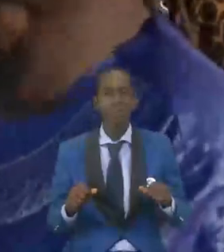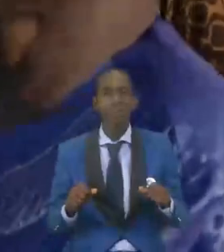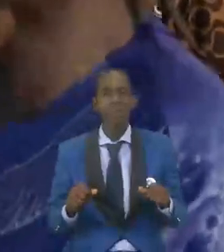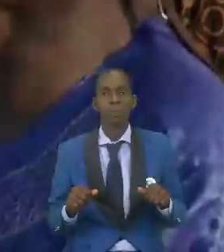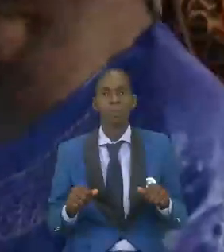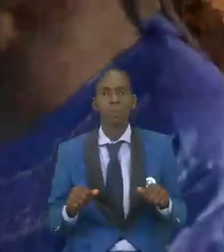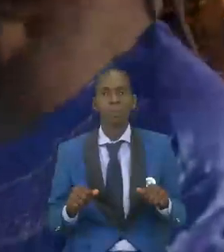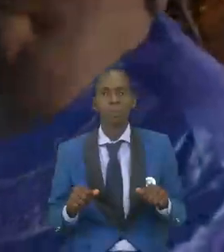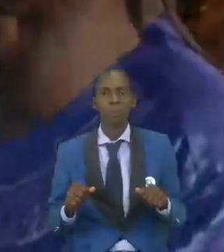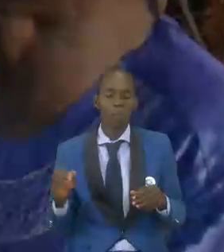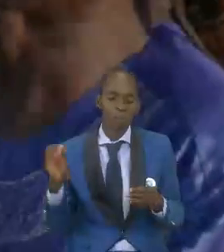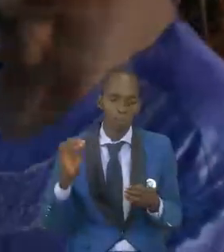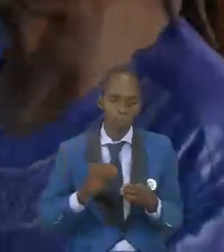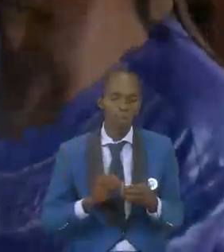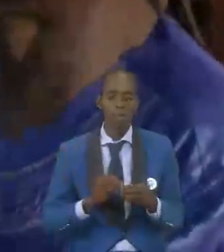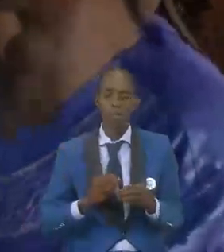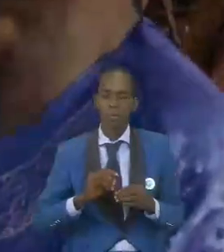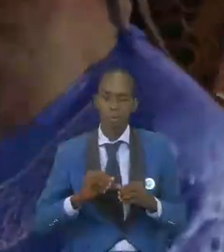more steadfastness,